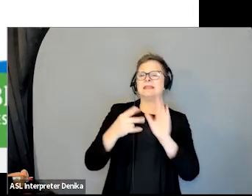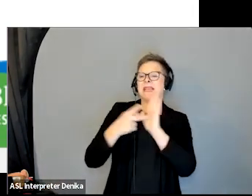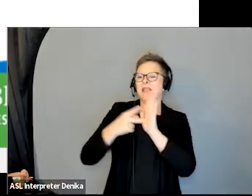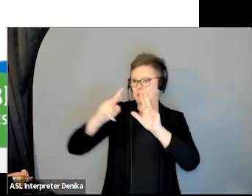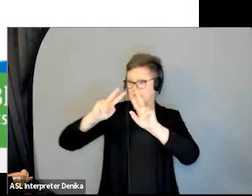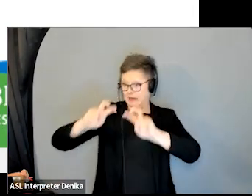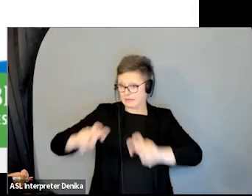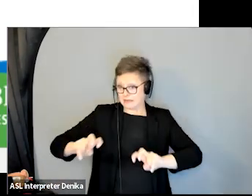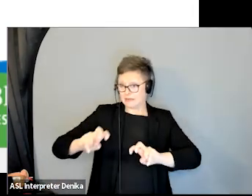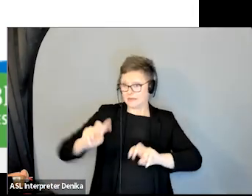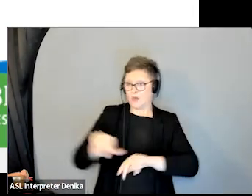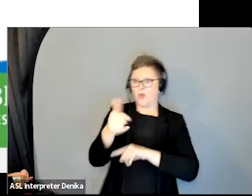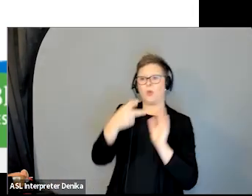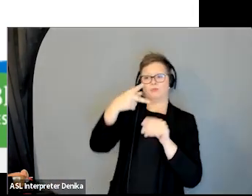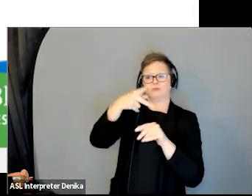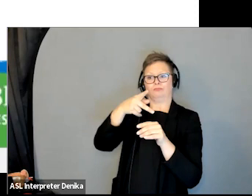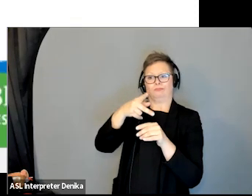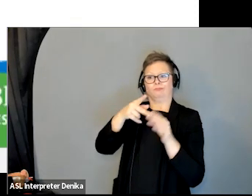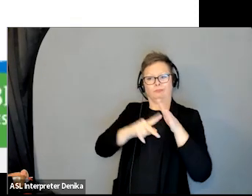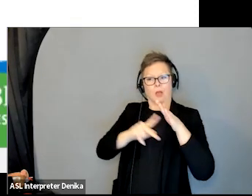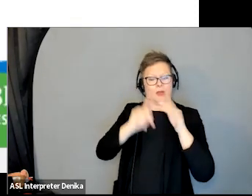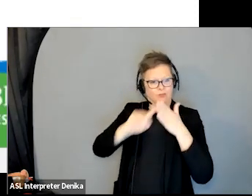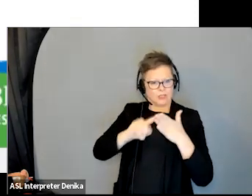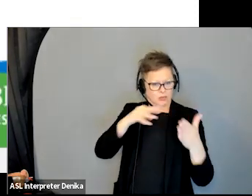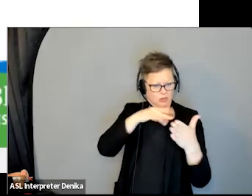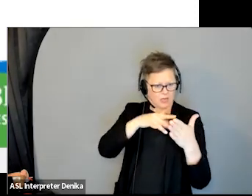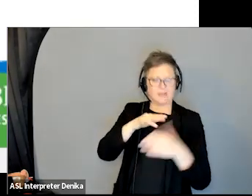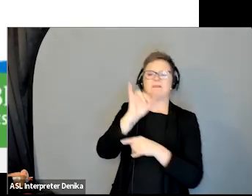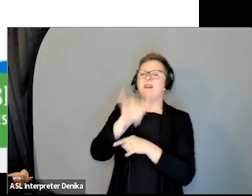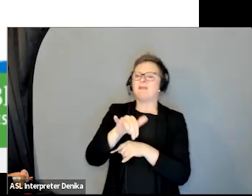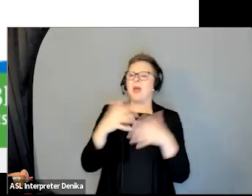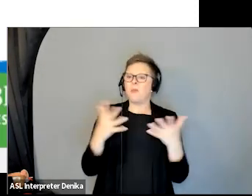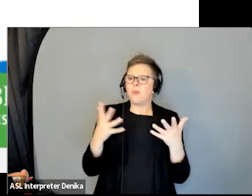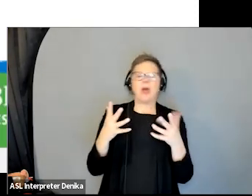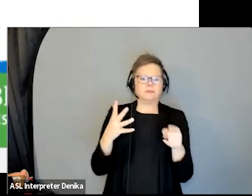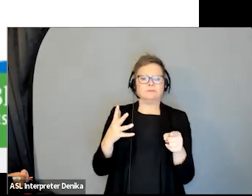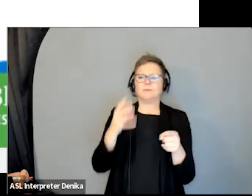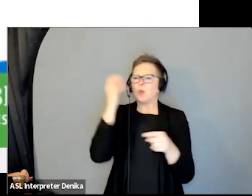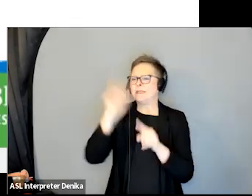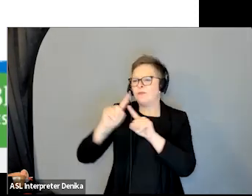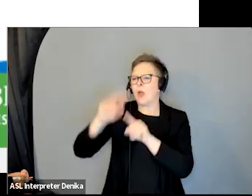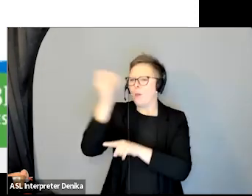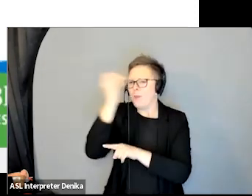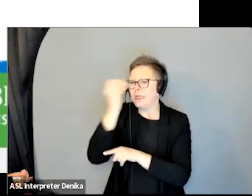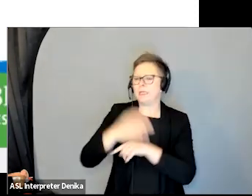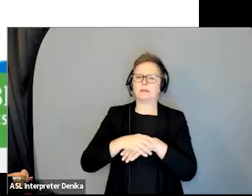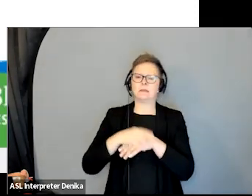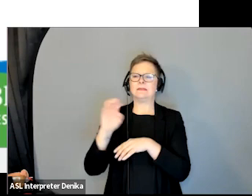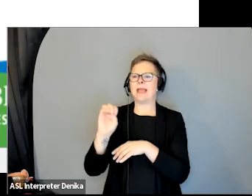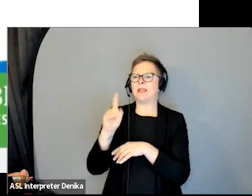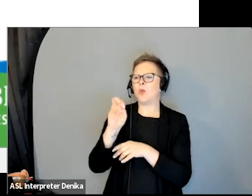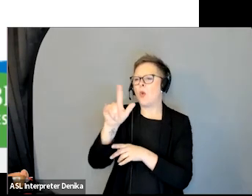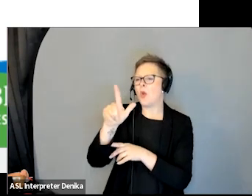were primary research studies. The remaining 12 of the papers were perspective papers, so opinions, editorials, and so on.